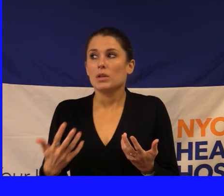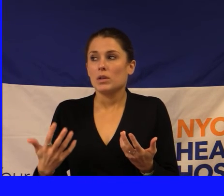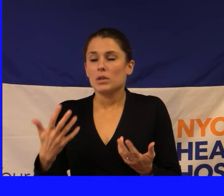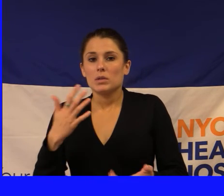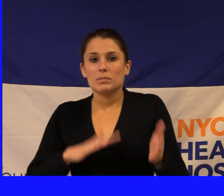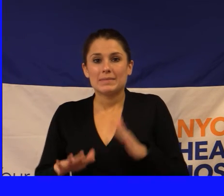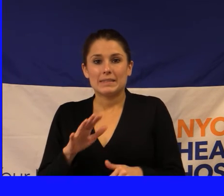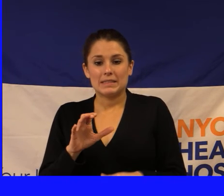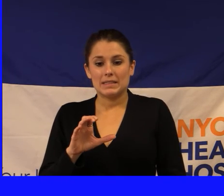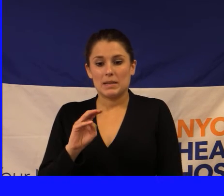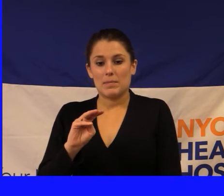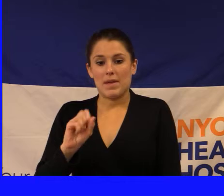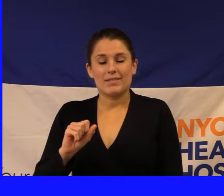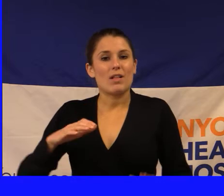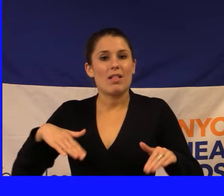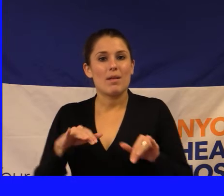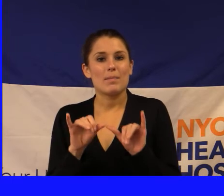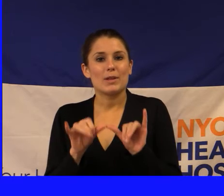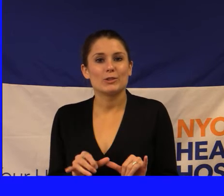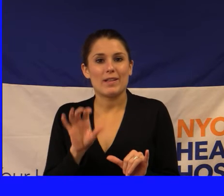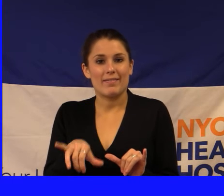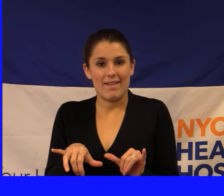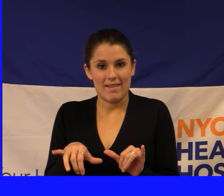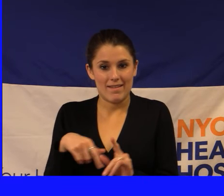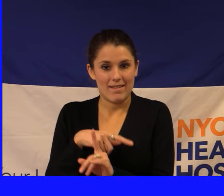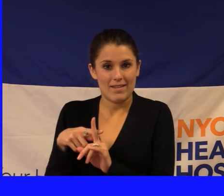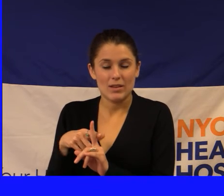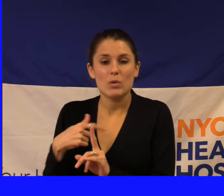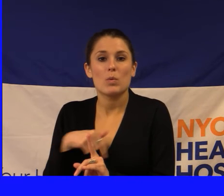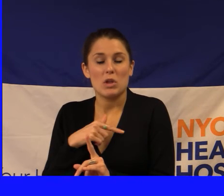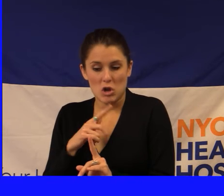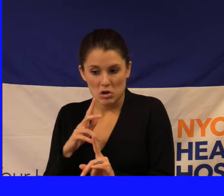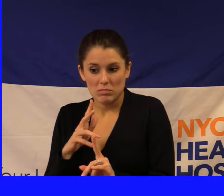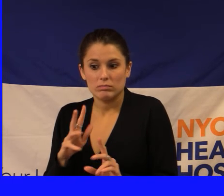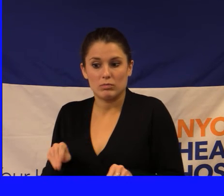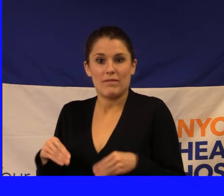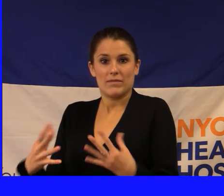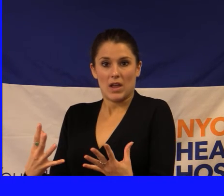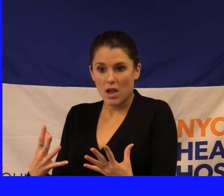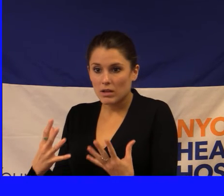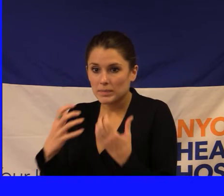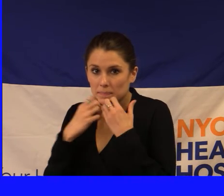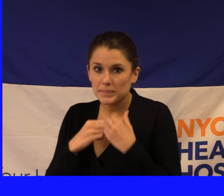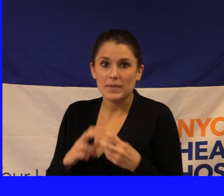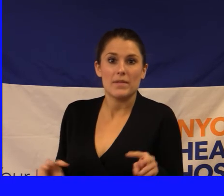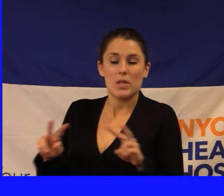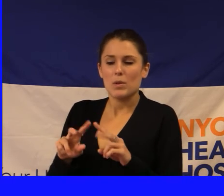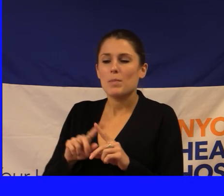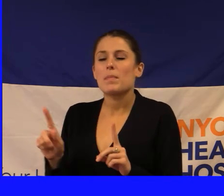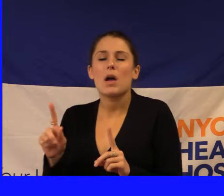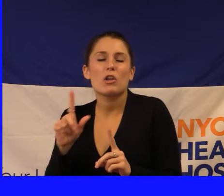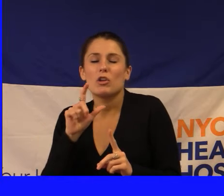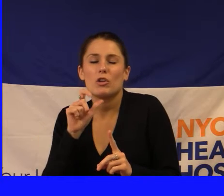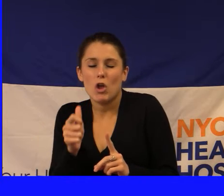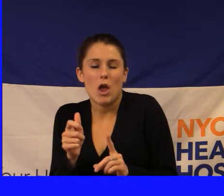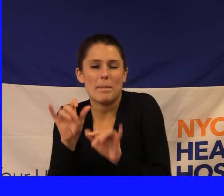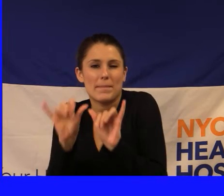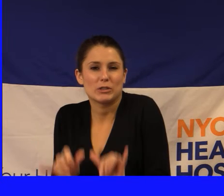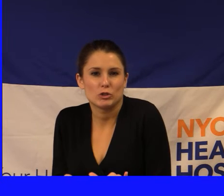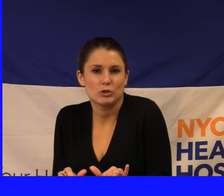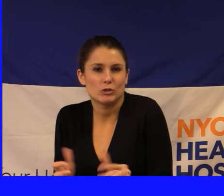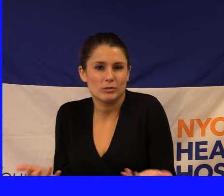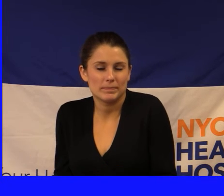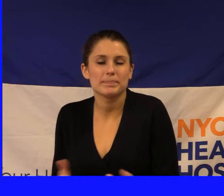CMS hasn't measured. So I think we are providing value, but not in necessarily the ways we're used to measuring.